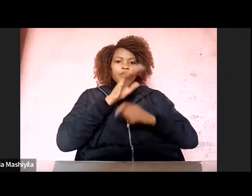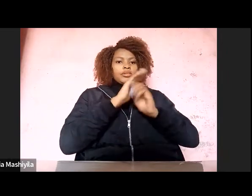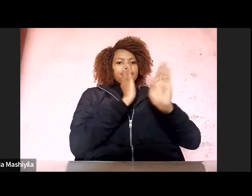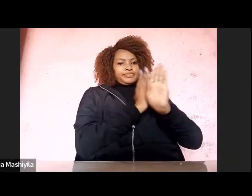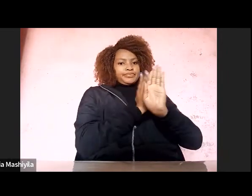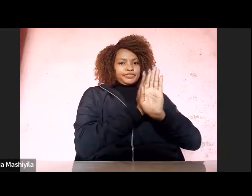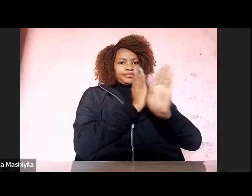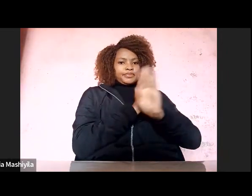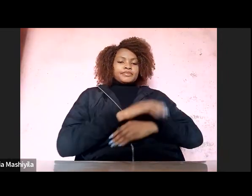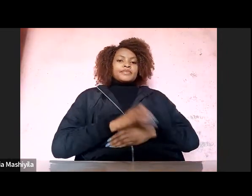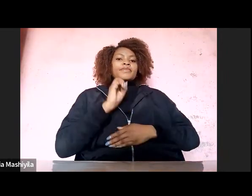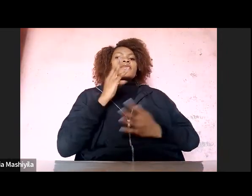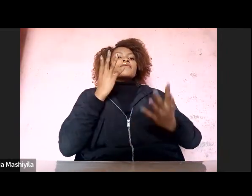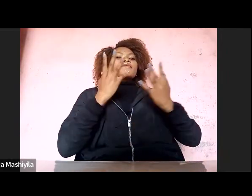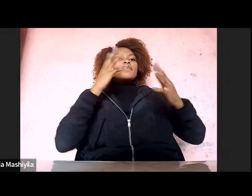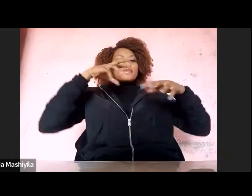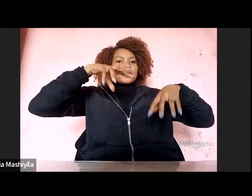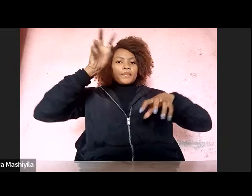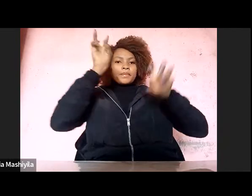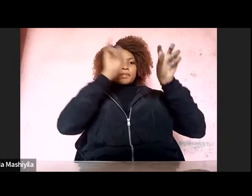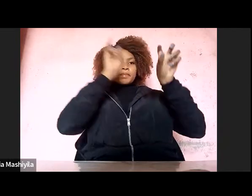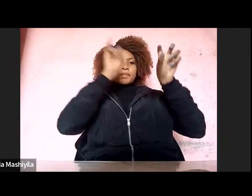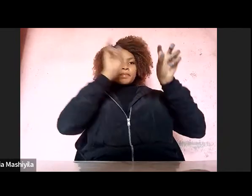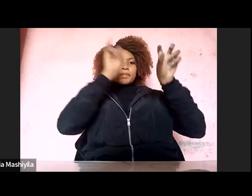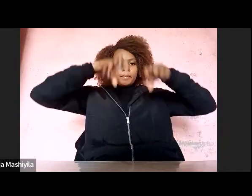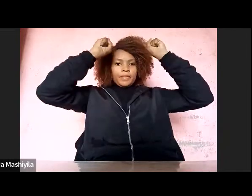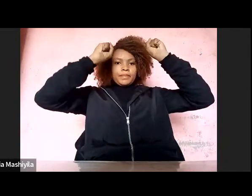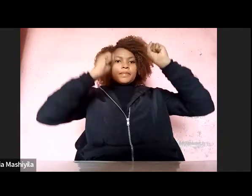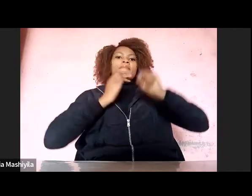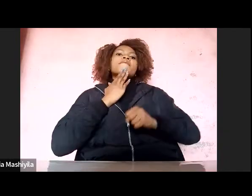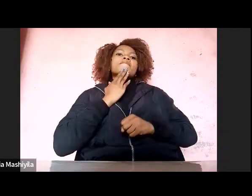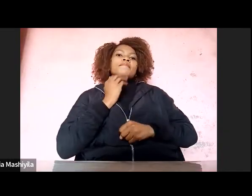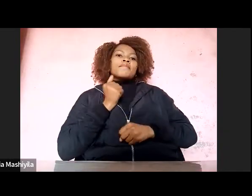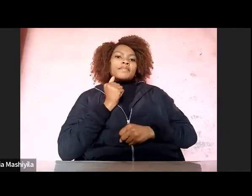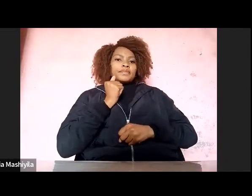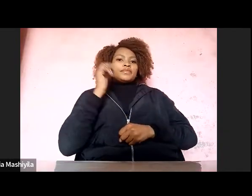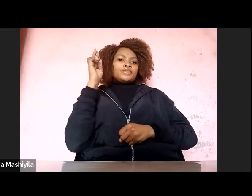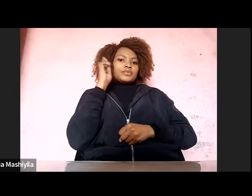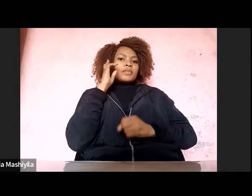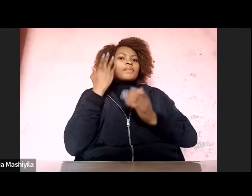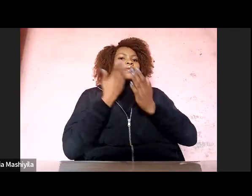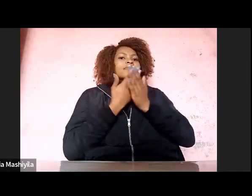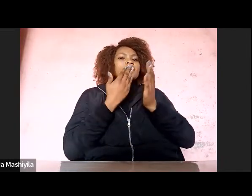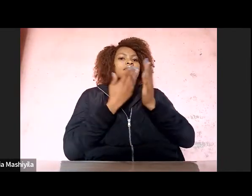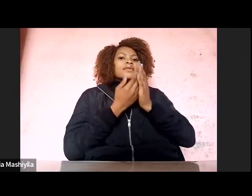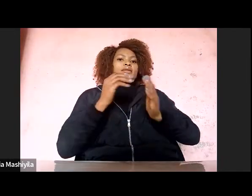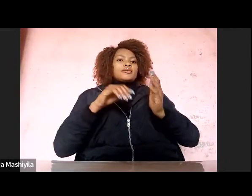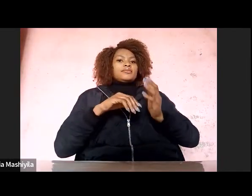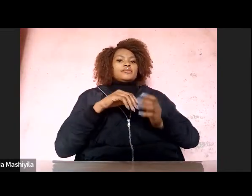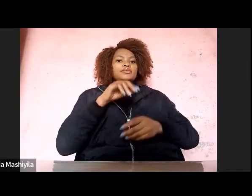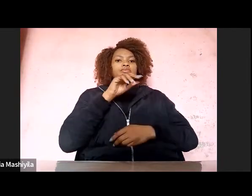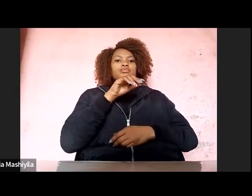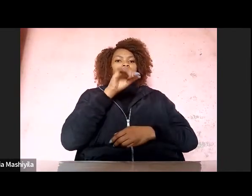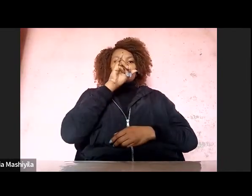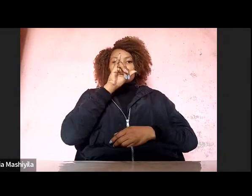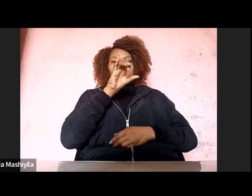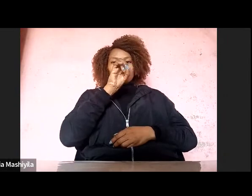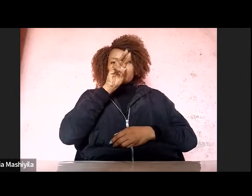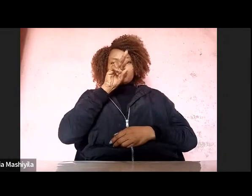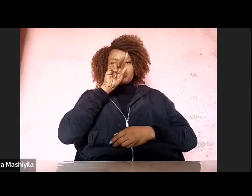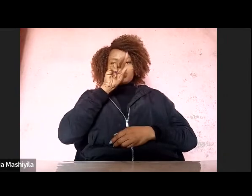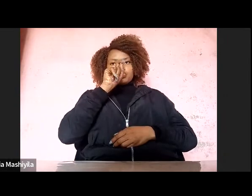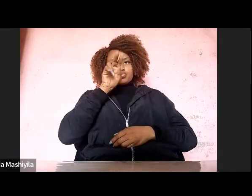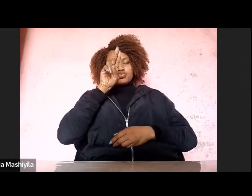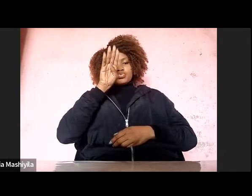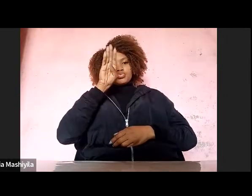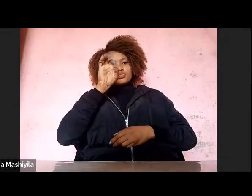shedding, please note that you can join this webinar on YouTube. This webinar will also be posted on the SARS YouTube